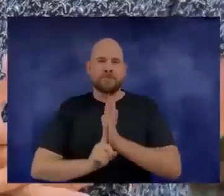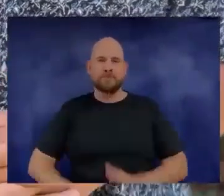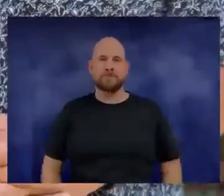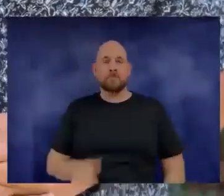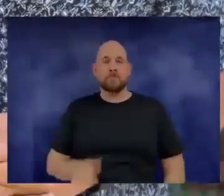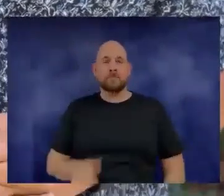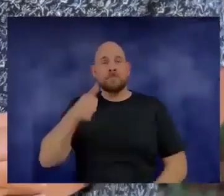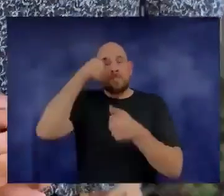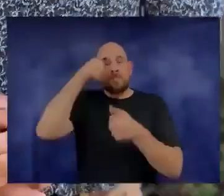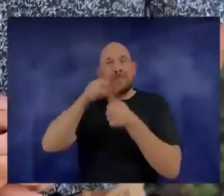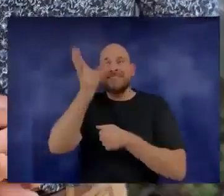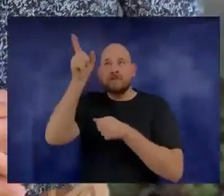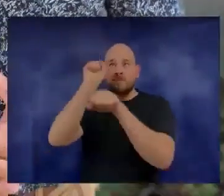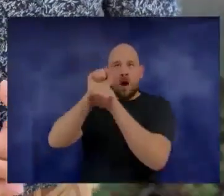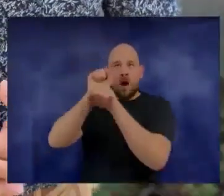alarm sounds.